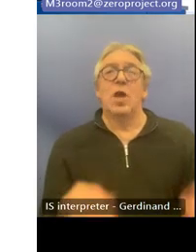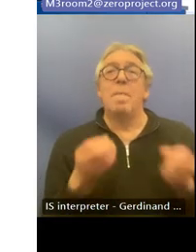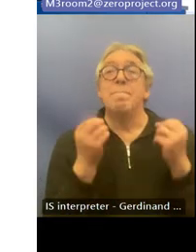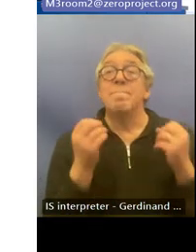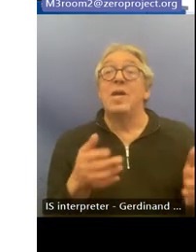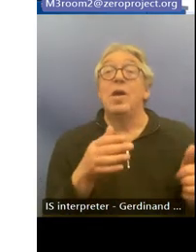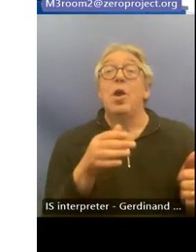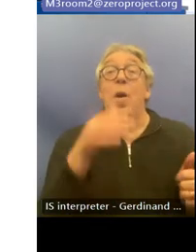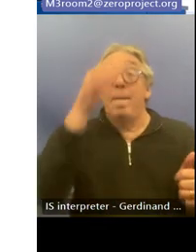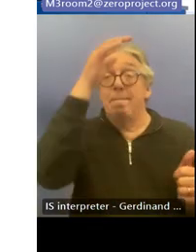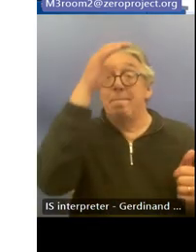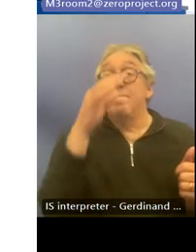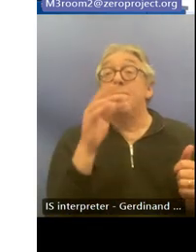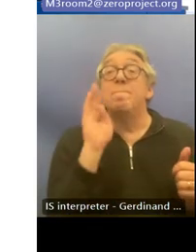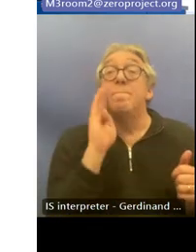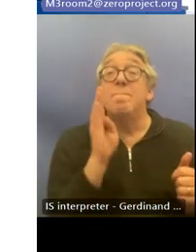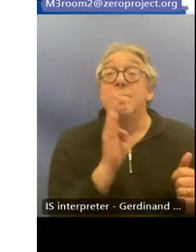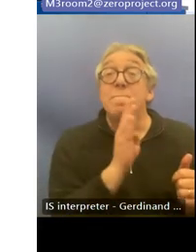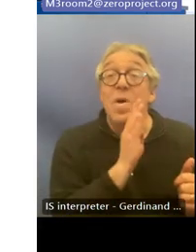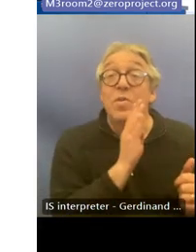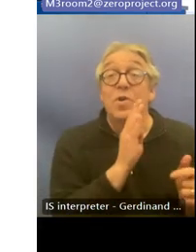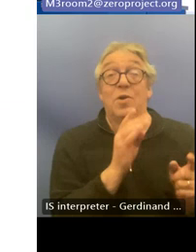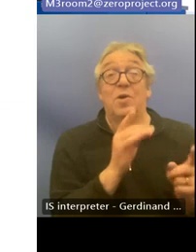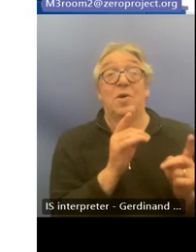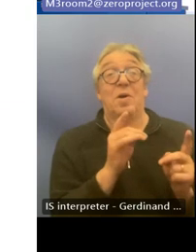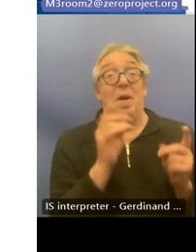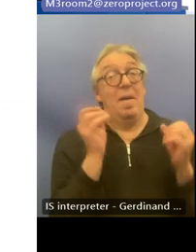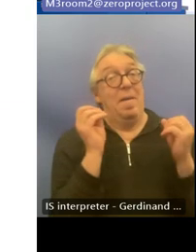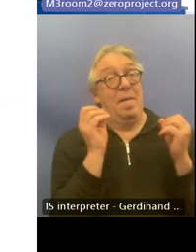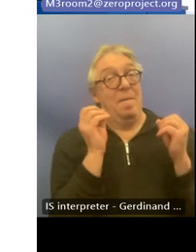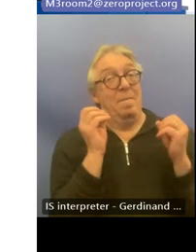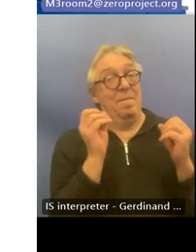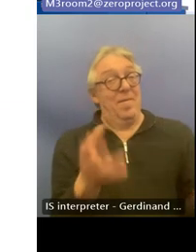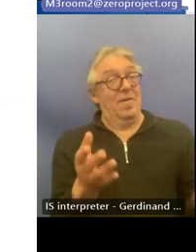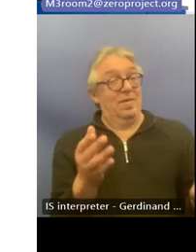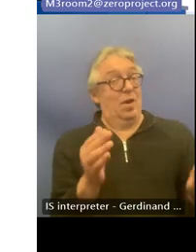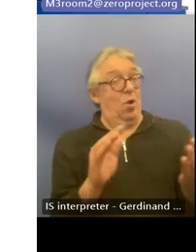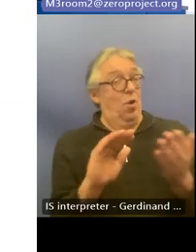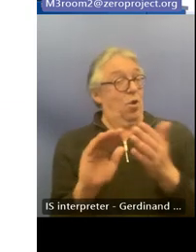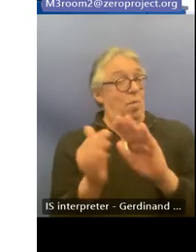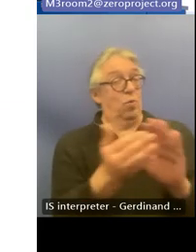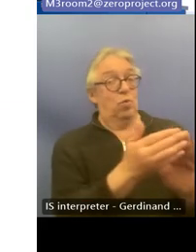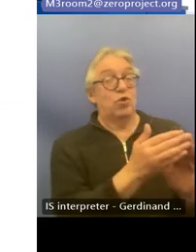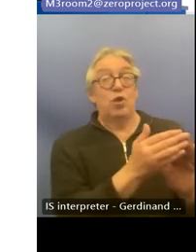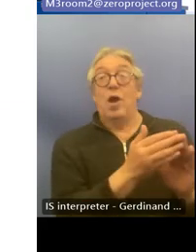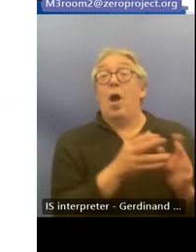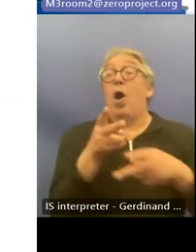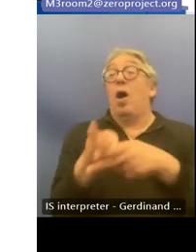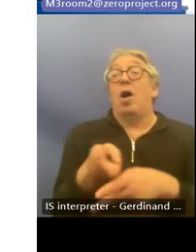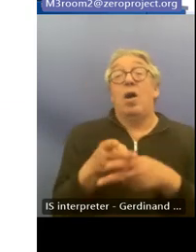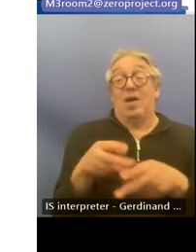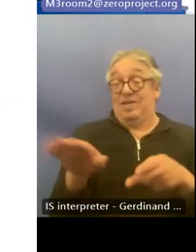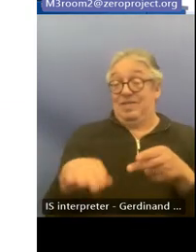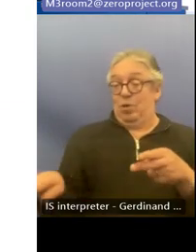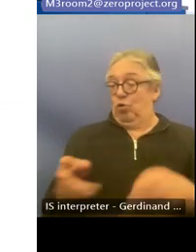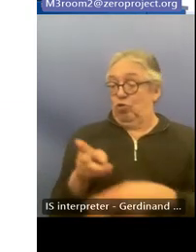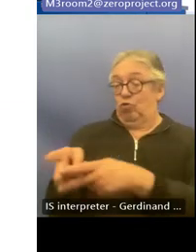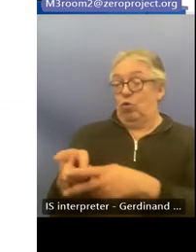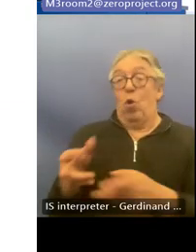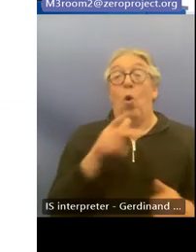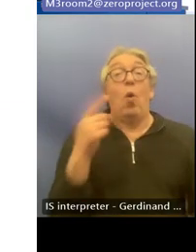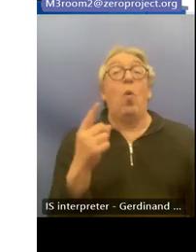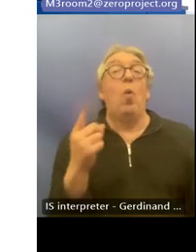the community, most of the cases, mother are really the big backbone of the children care. So that's why we created the